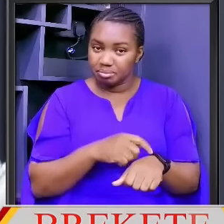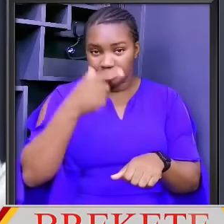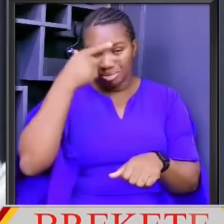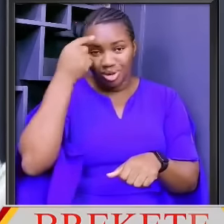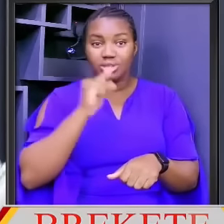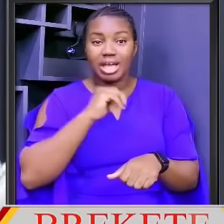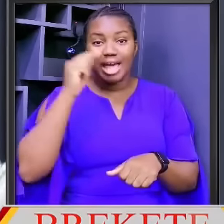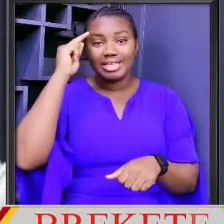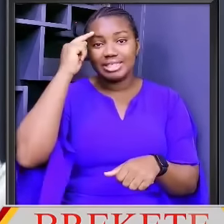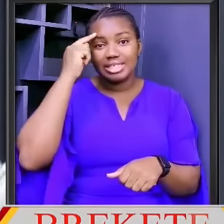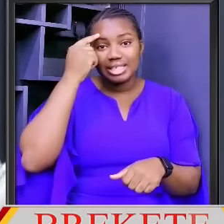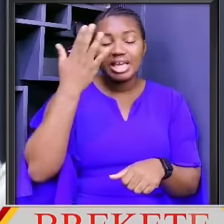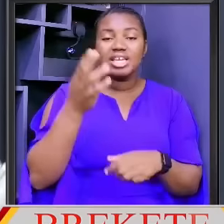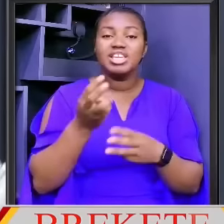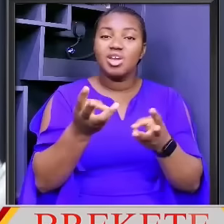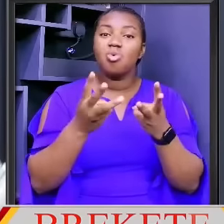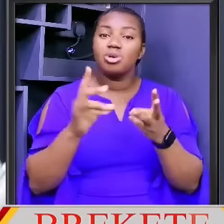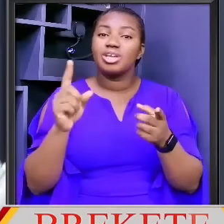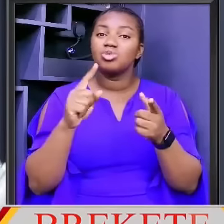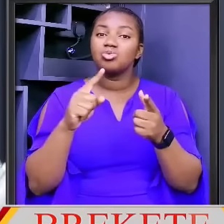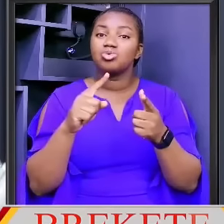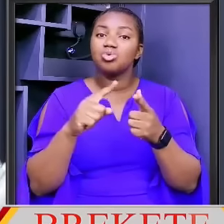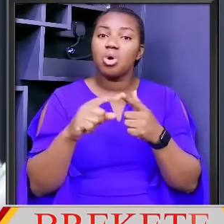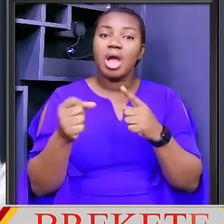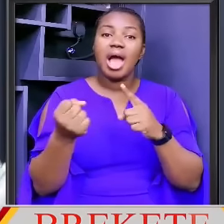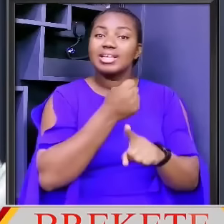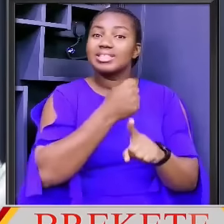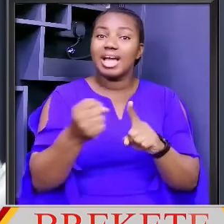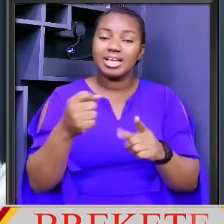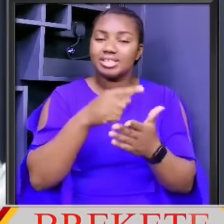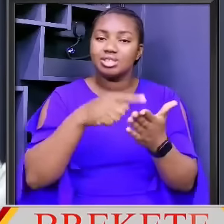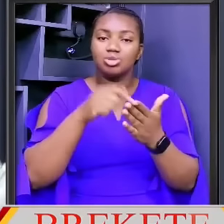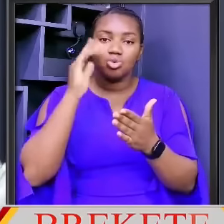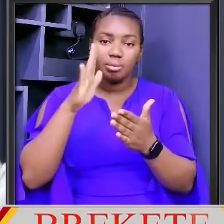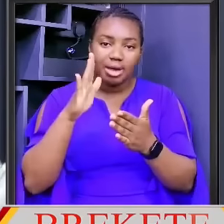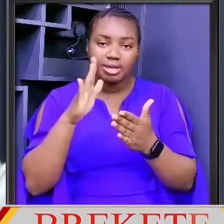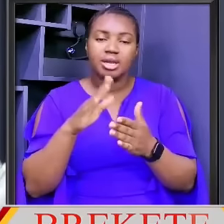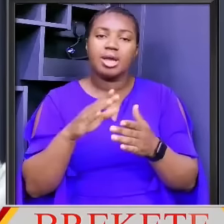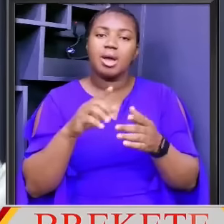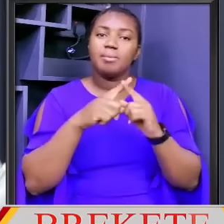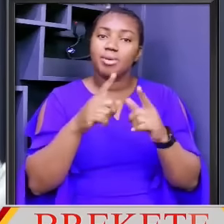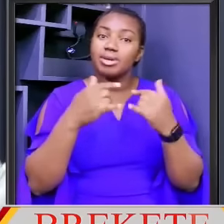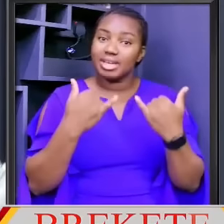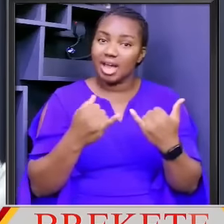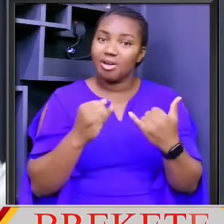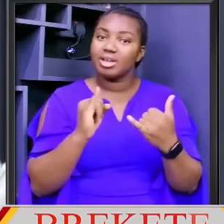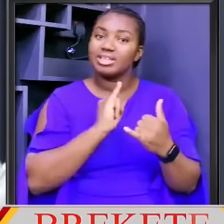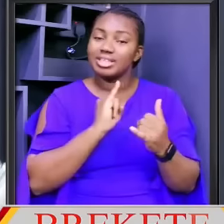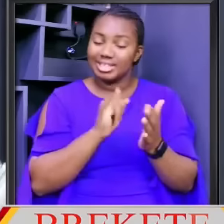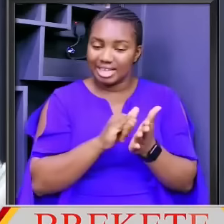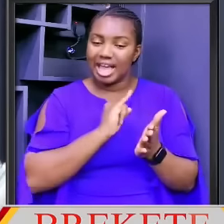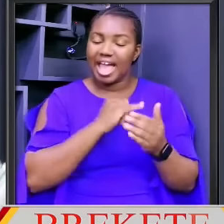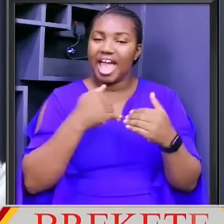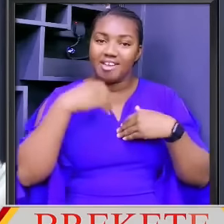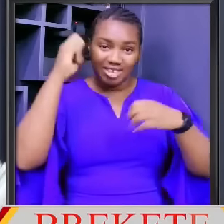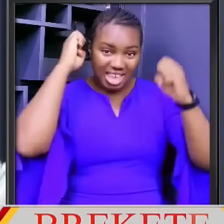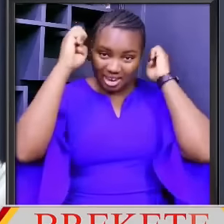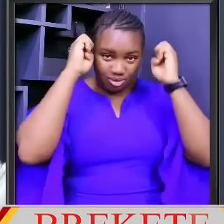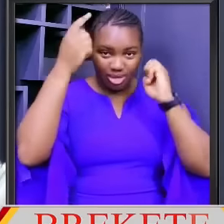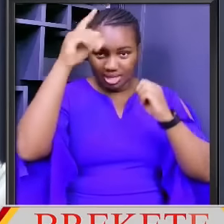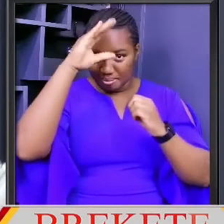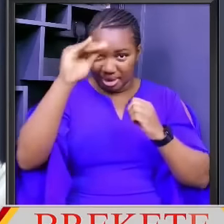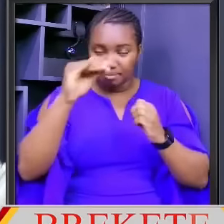I've been think say they want attack this lady and I make her face him but now where I don't educate him make you know say